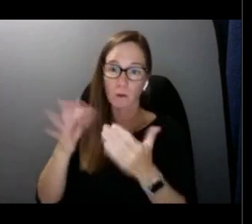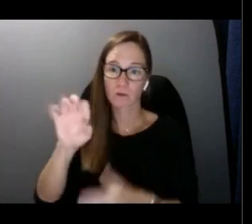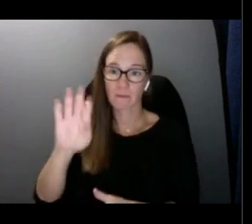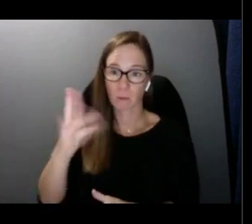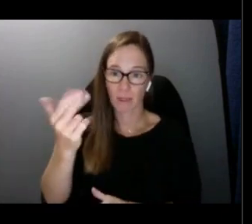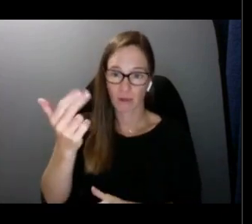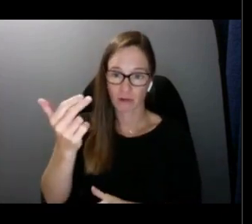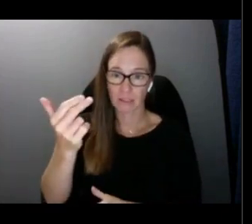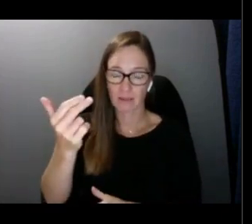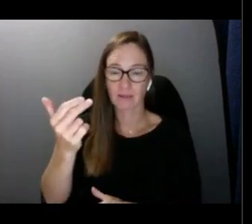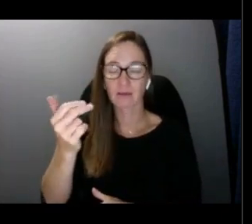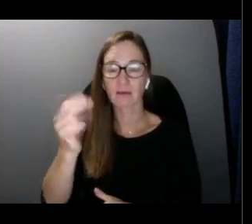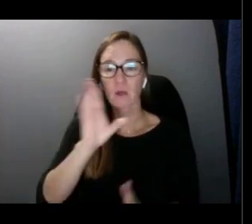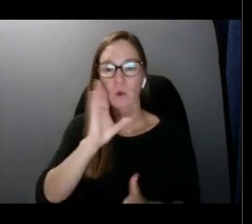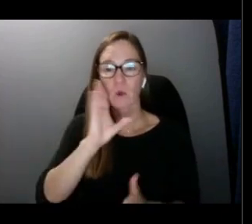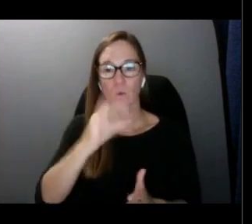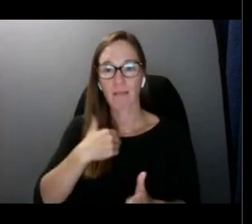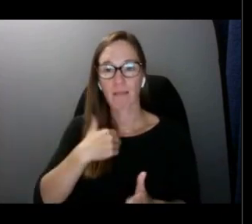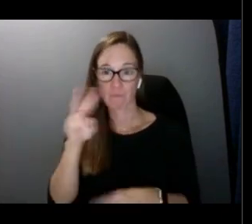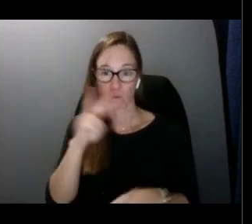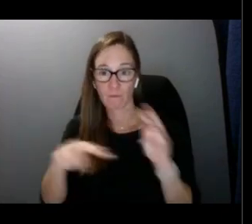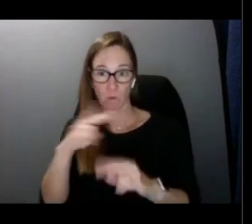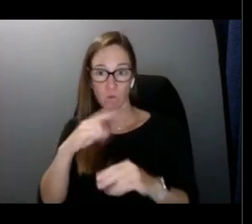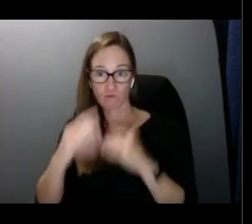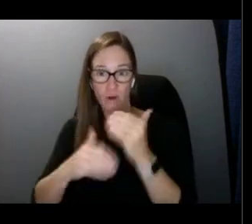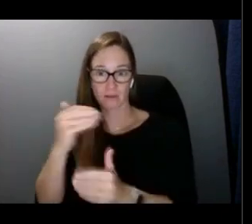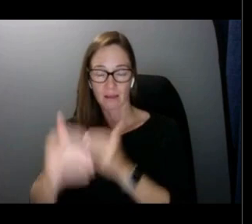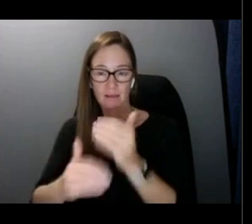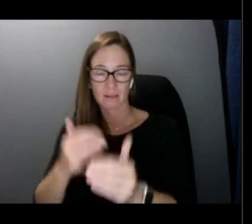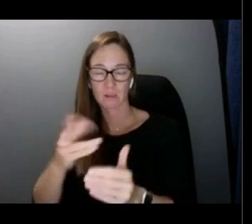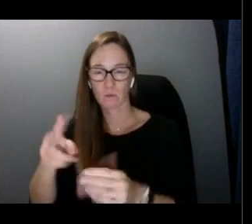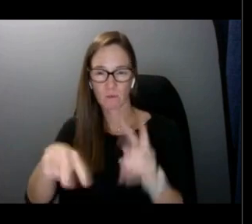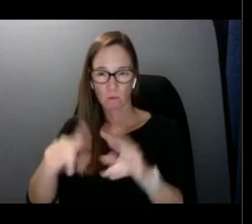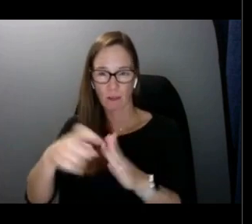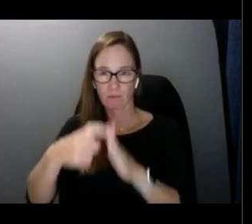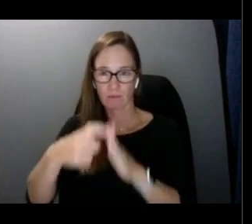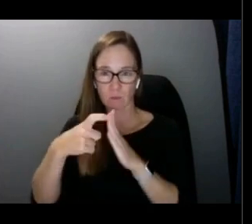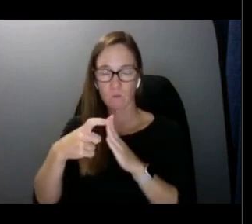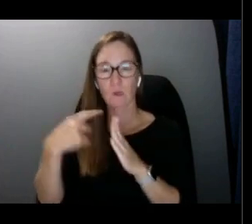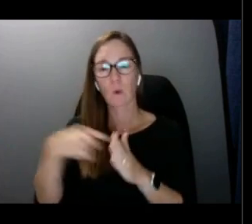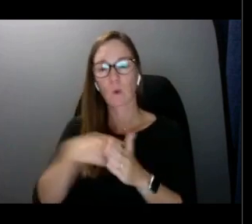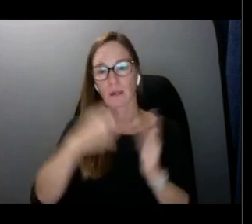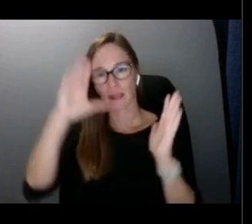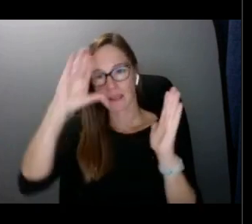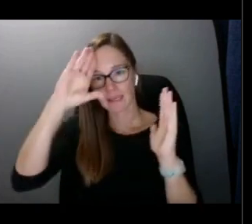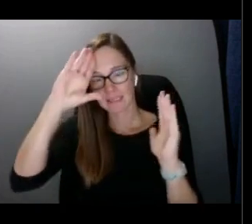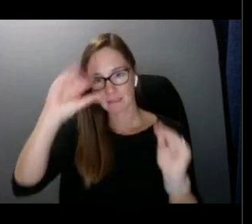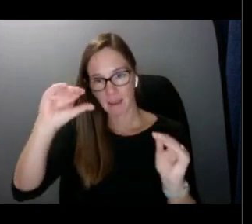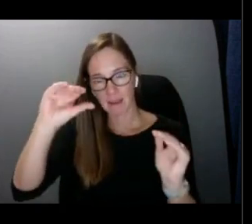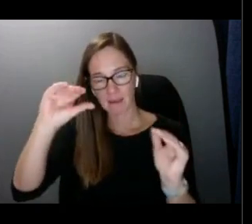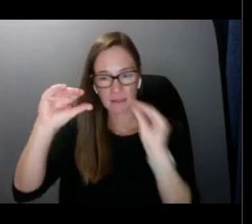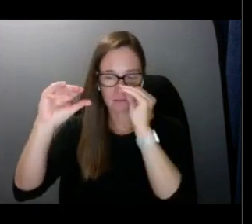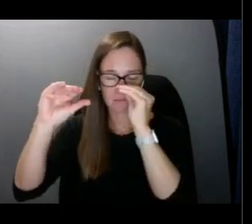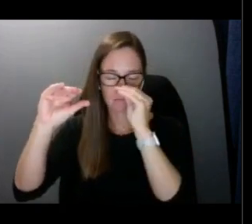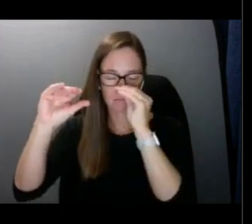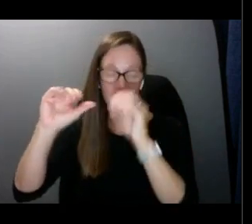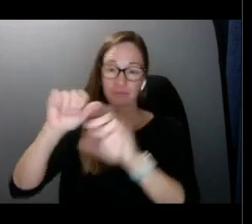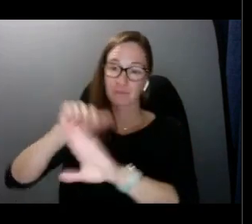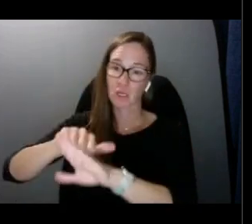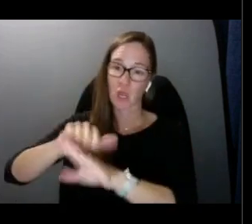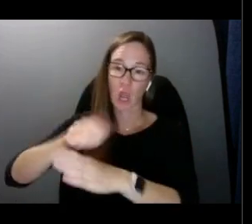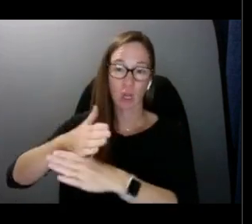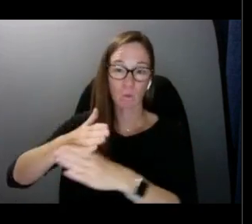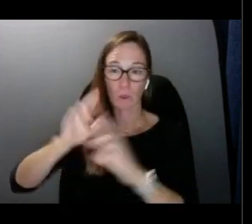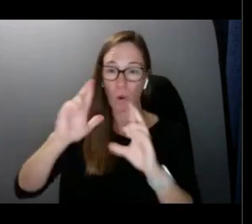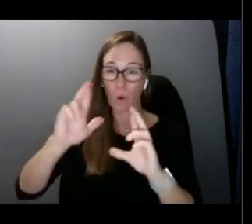will be a review process. We expect, knocking on wood, hoping